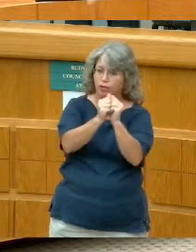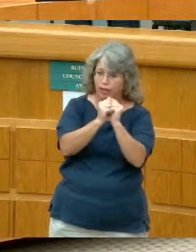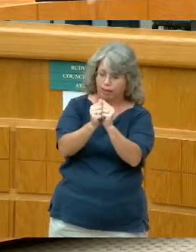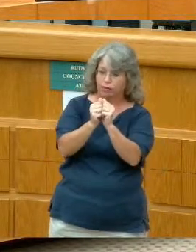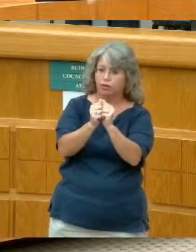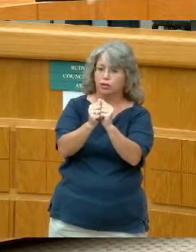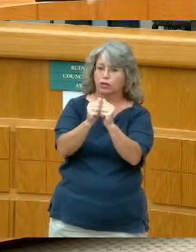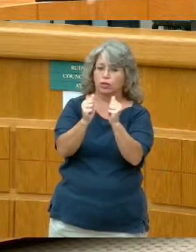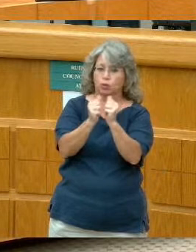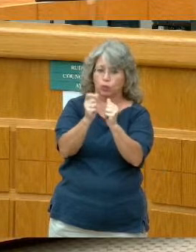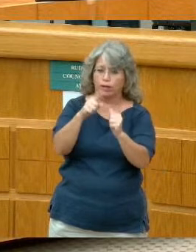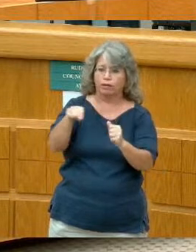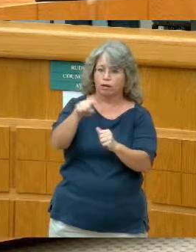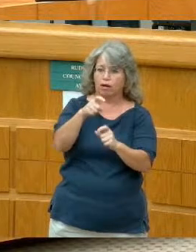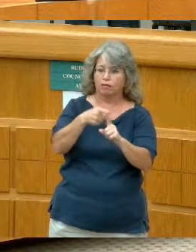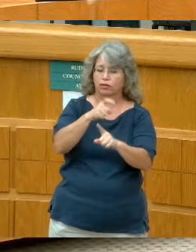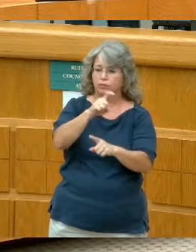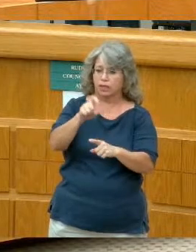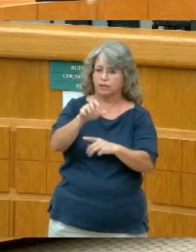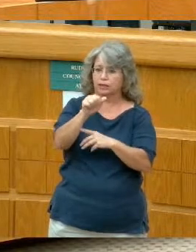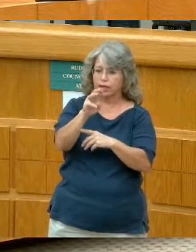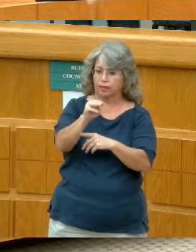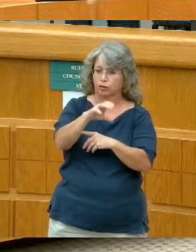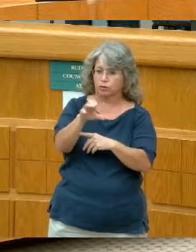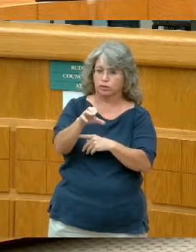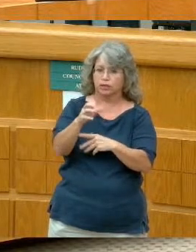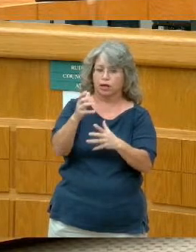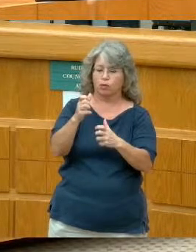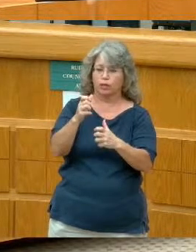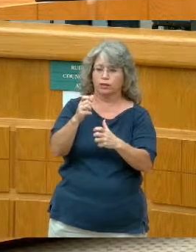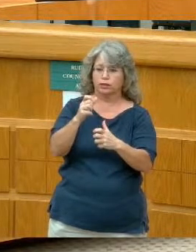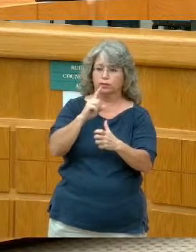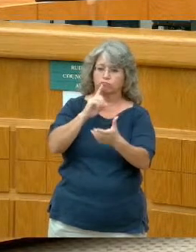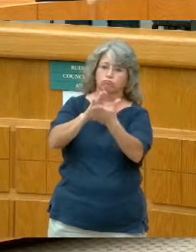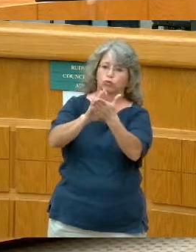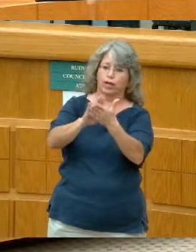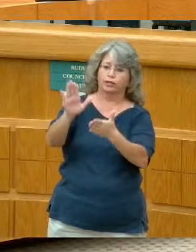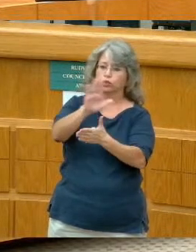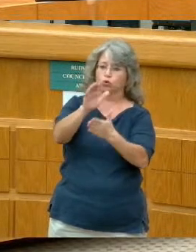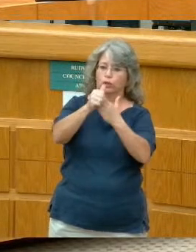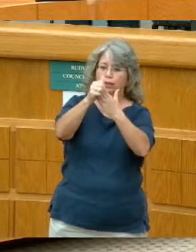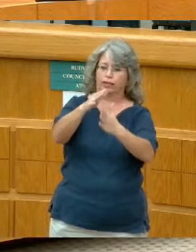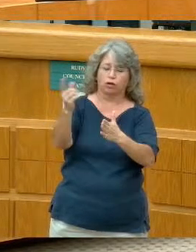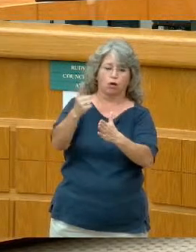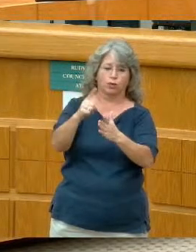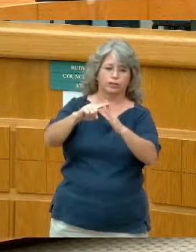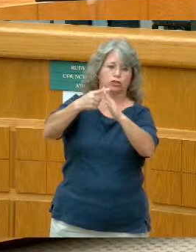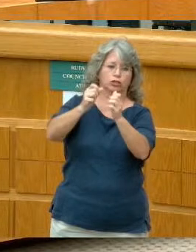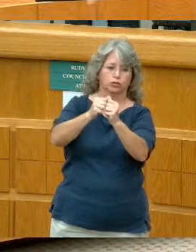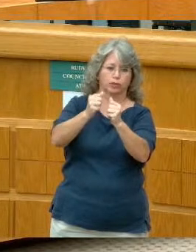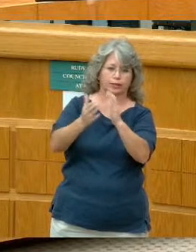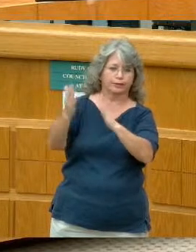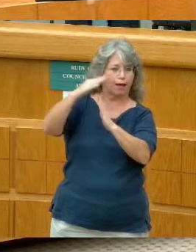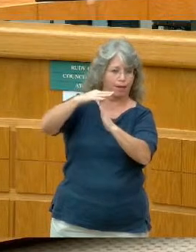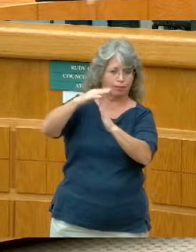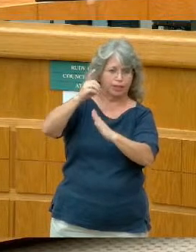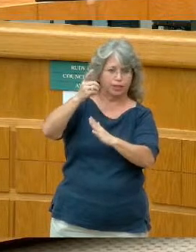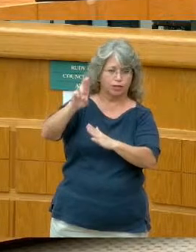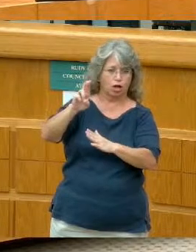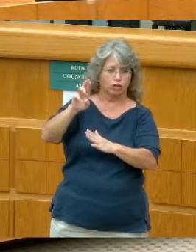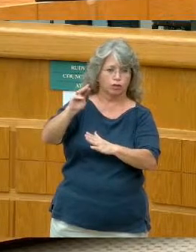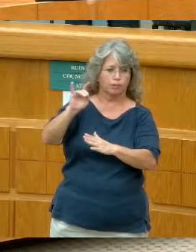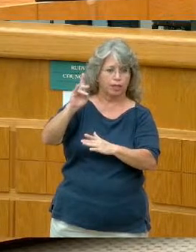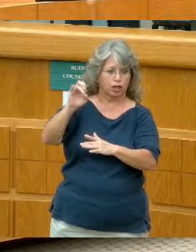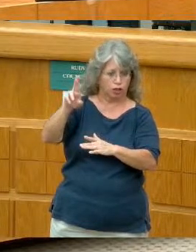Christi, and I'd like to really particularly praise your leader, because it always starts at the top, Dr. Kelly